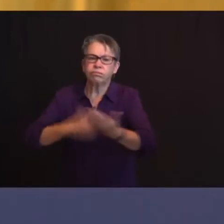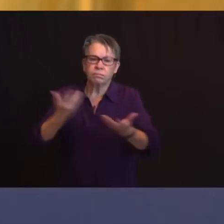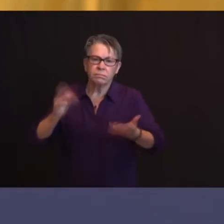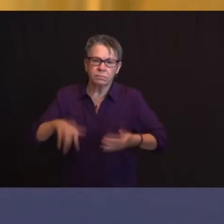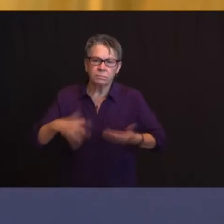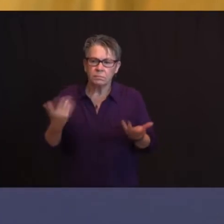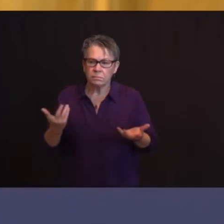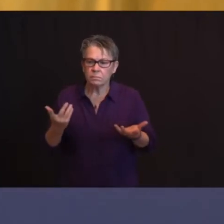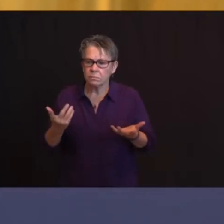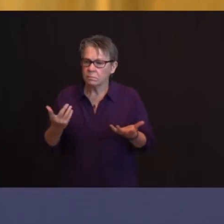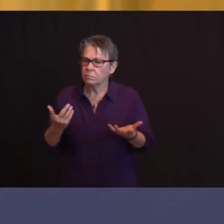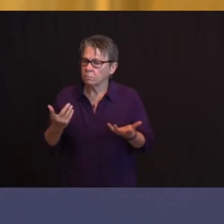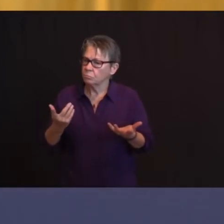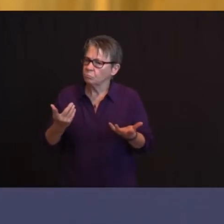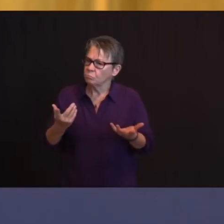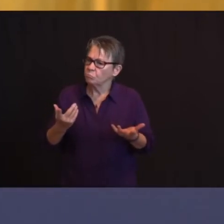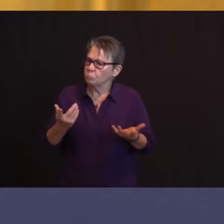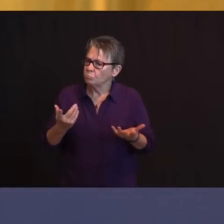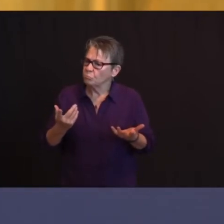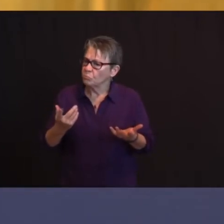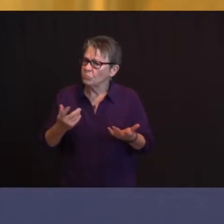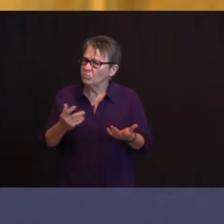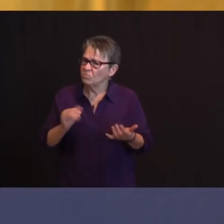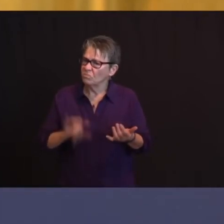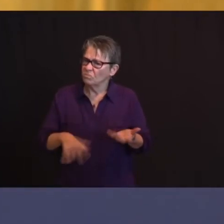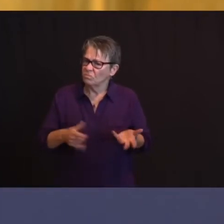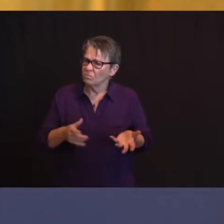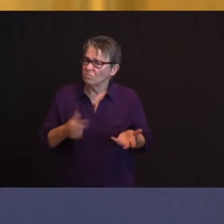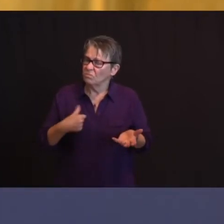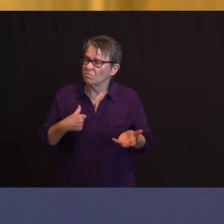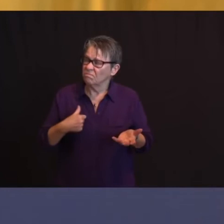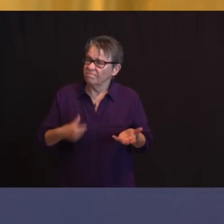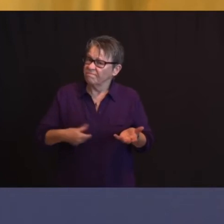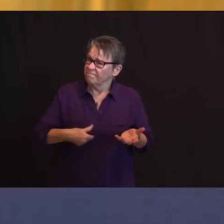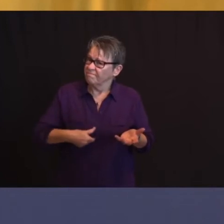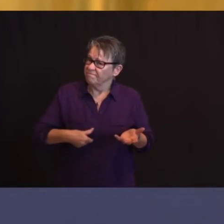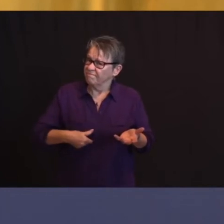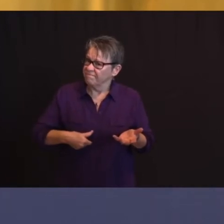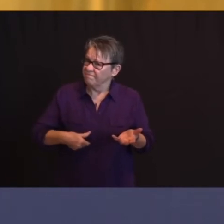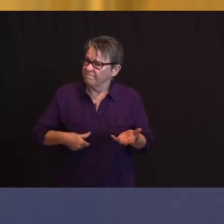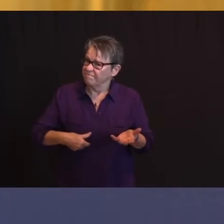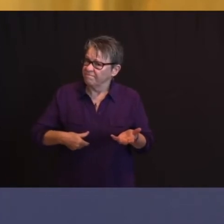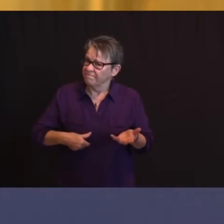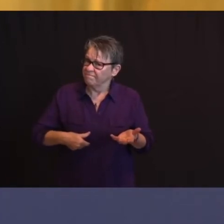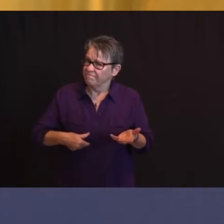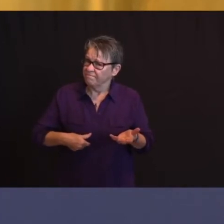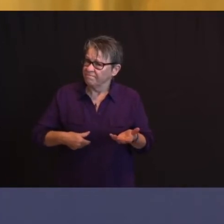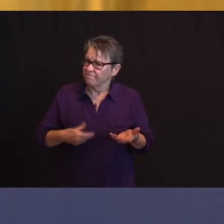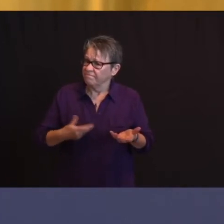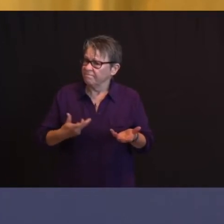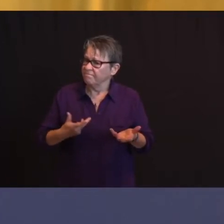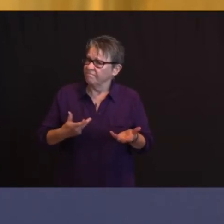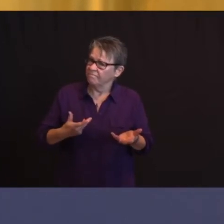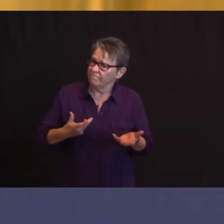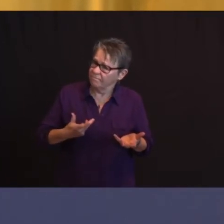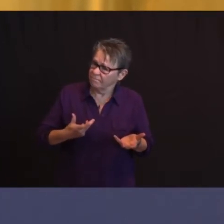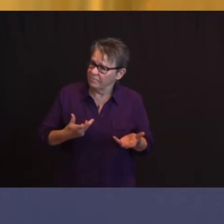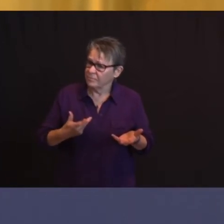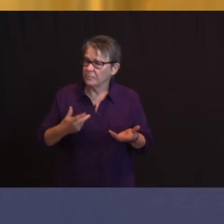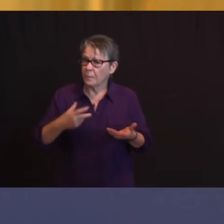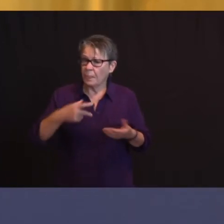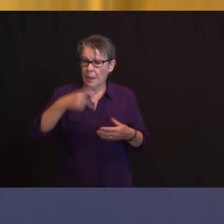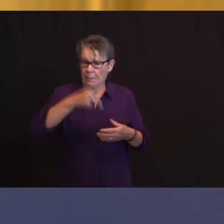not believe that we will plow through our formidable stockpile of PPE or ventilators or